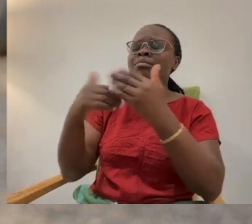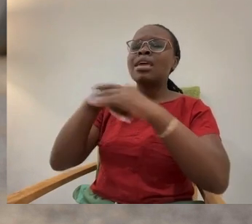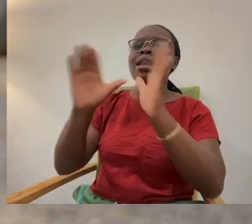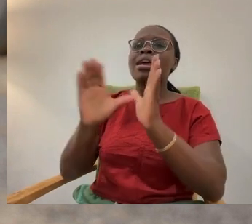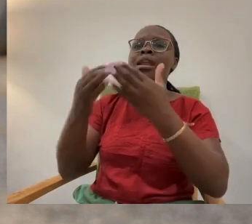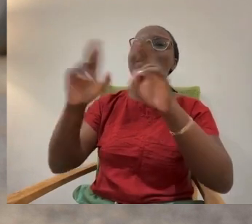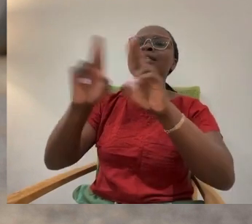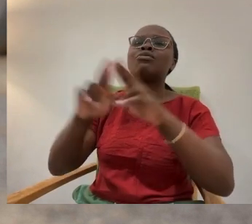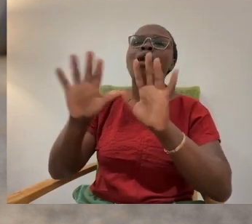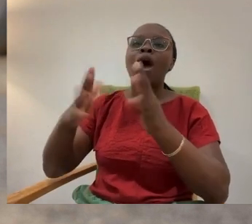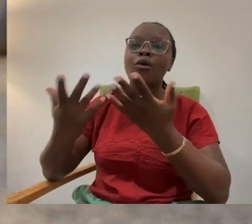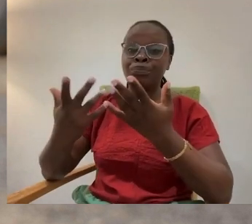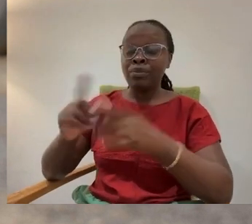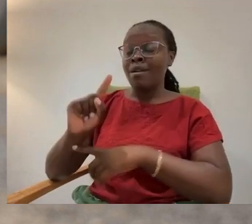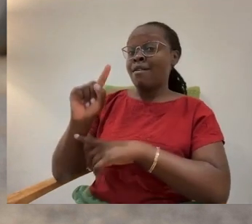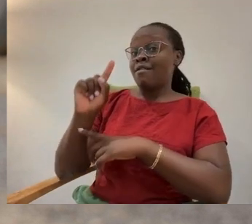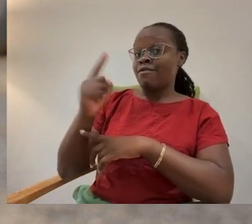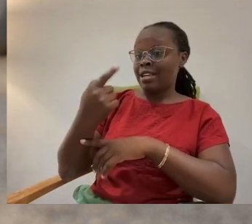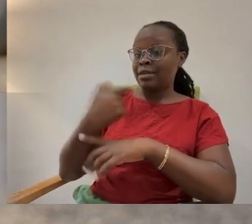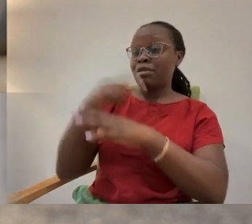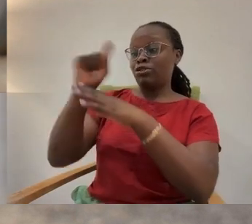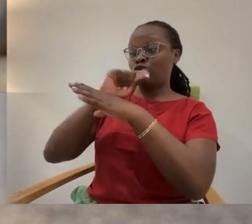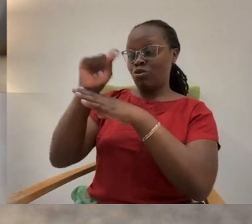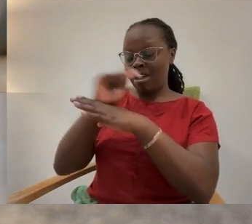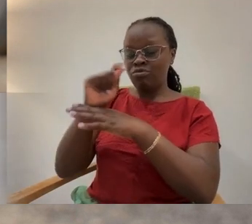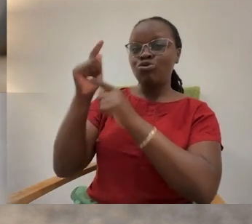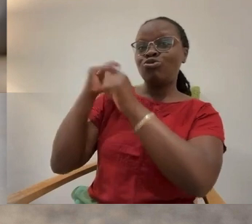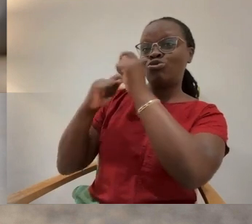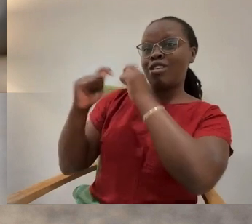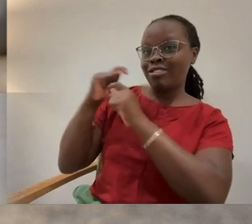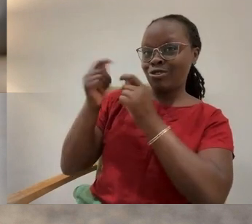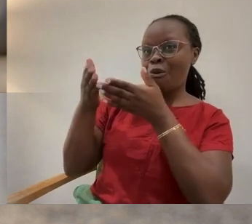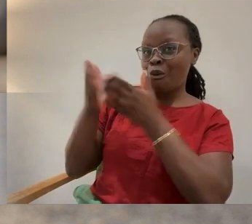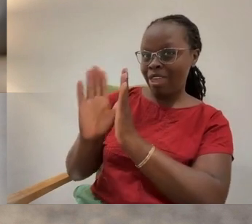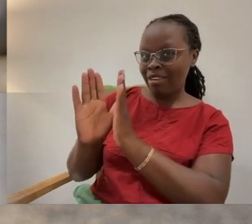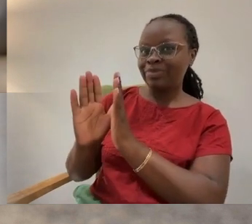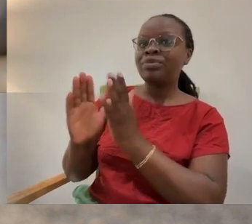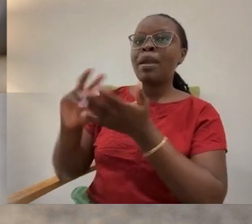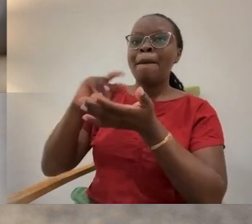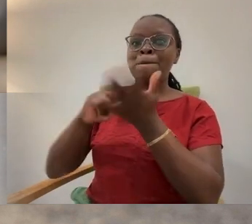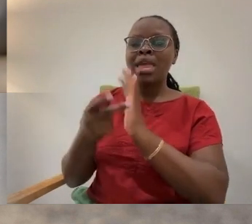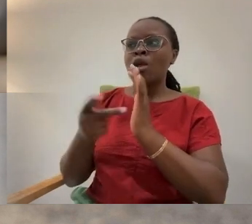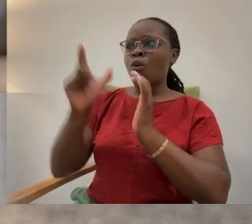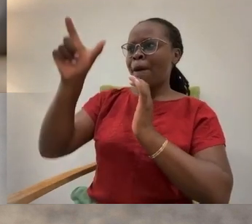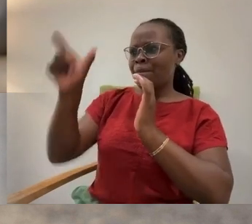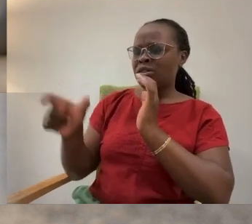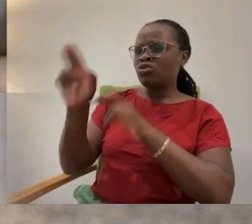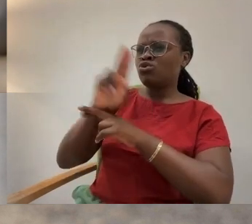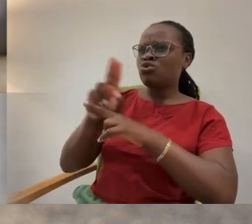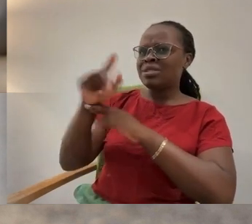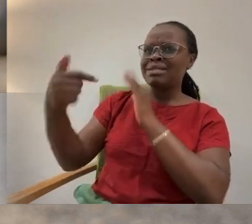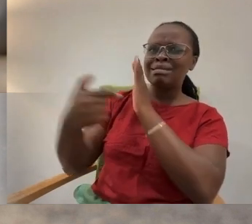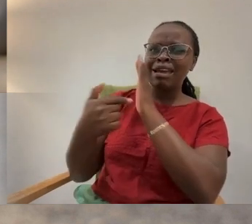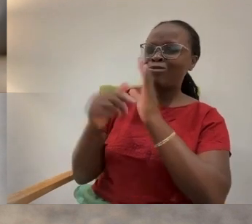would say as a teacher, first I was trained using the traditional methods. There's nowhere that I was told that I can use